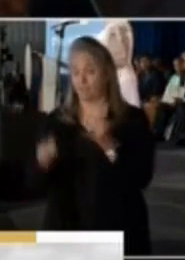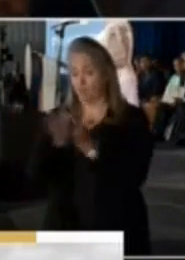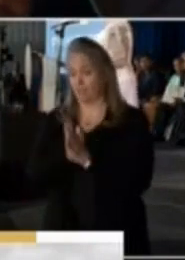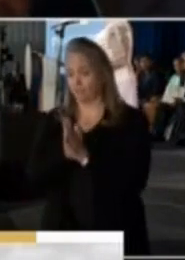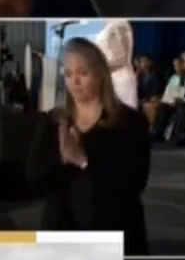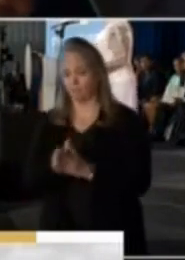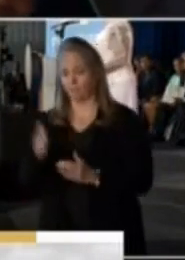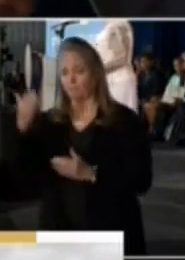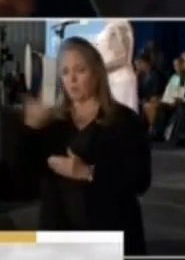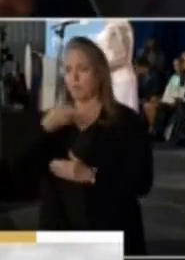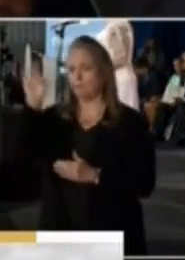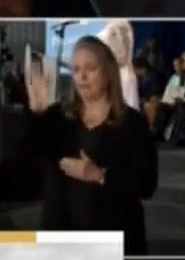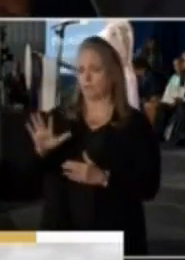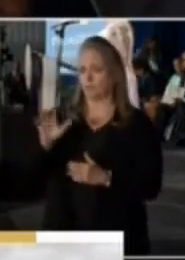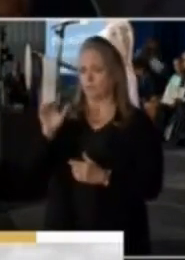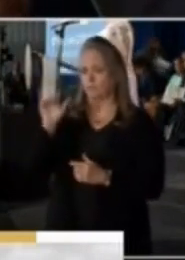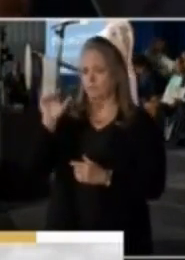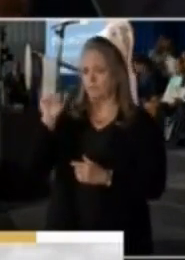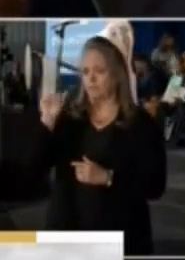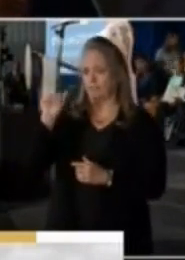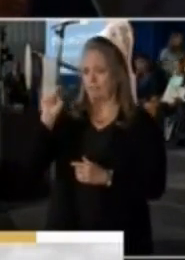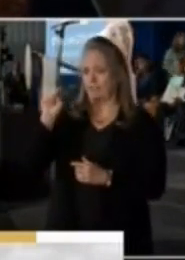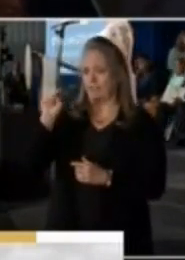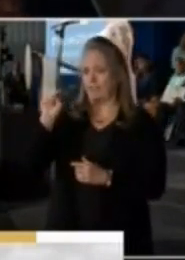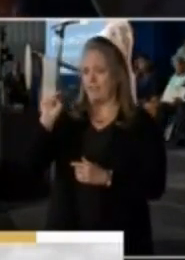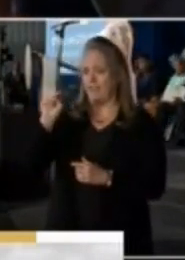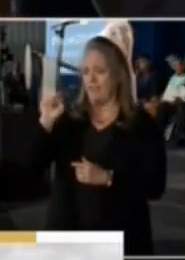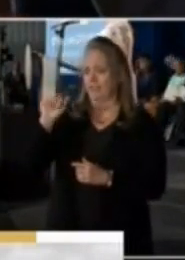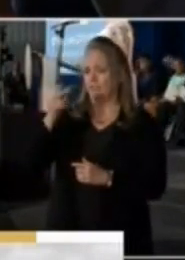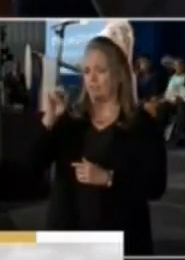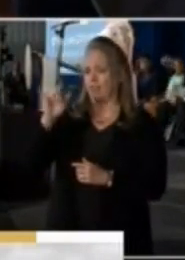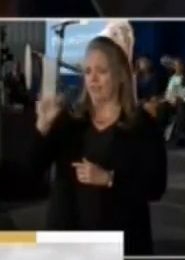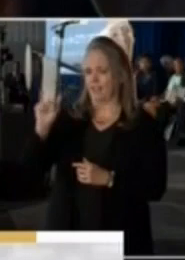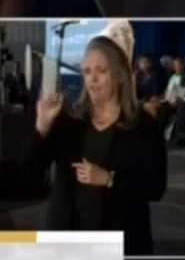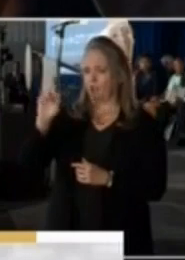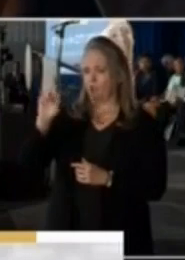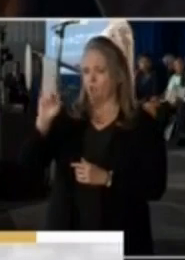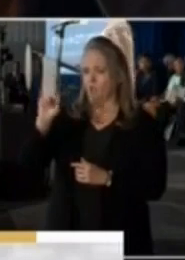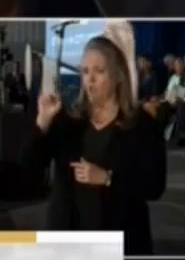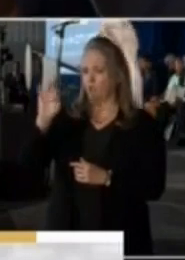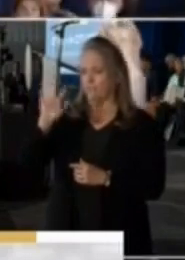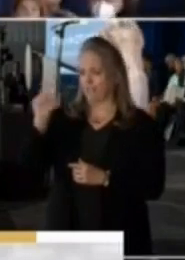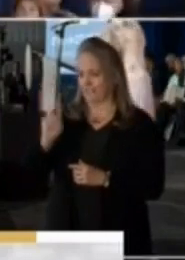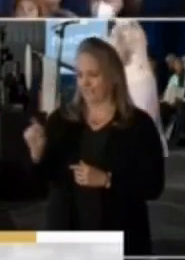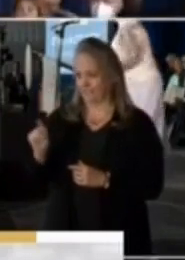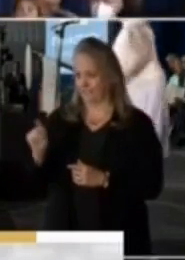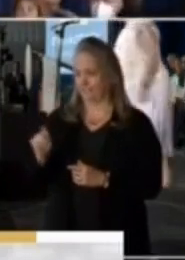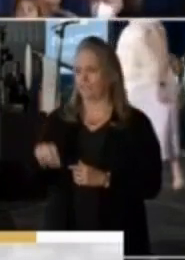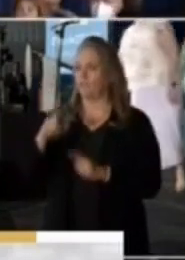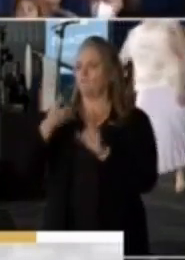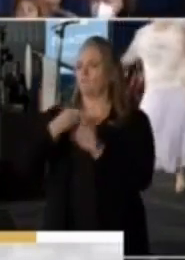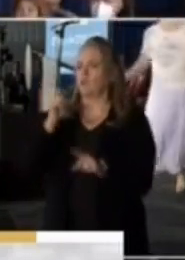Angelica Rodriguez from El Renuevo Christian Center.